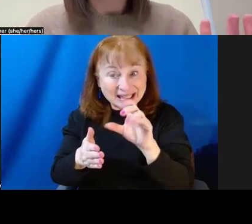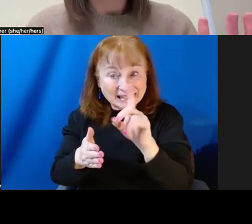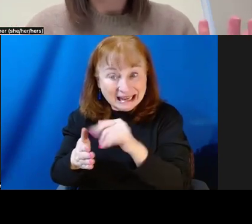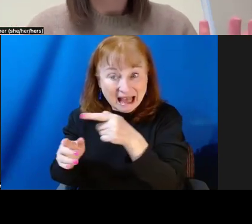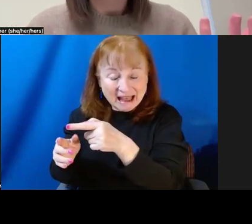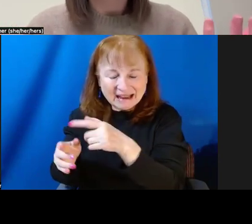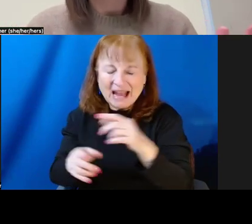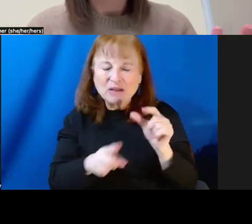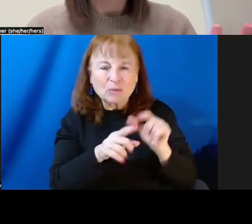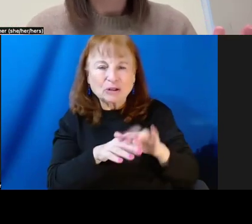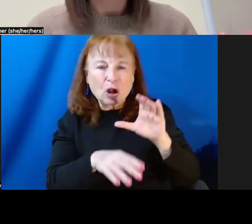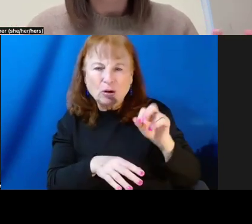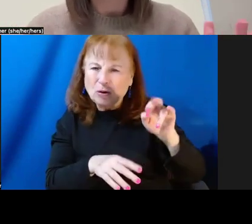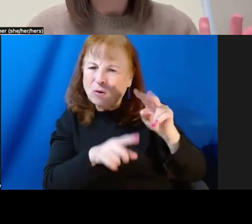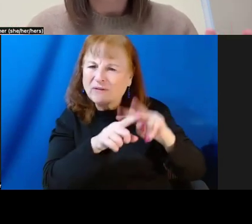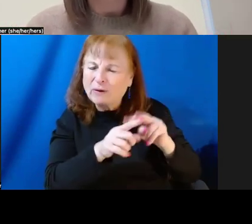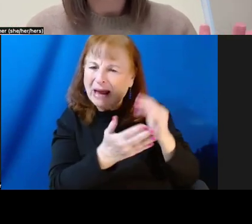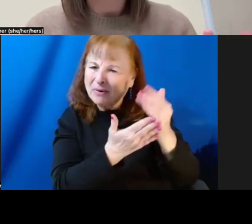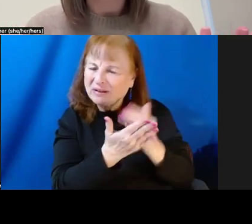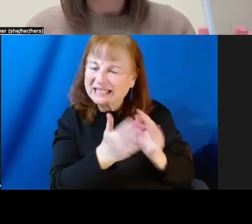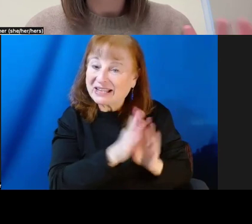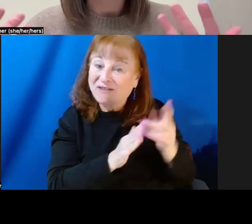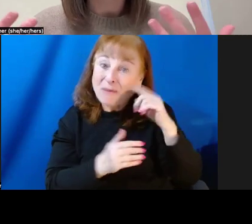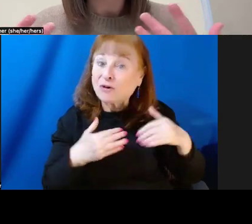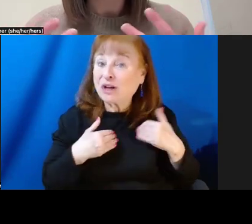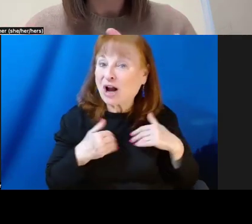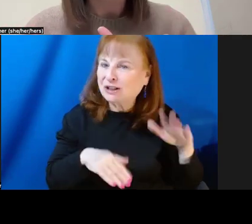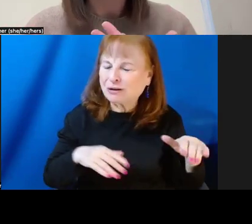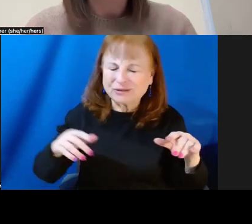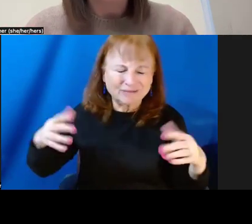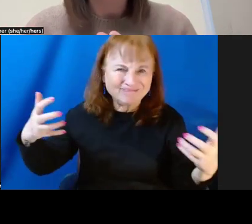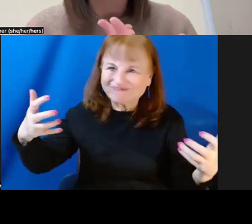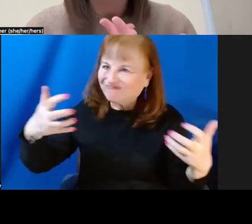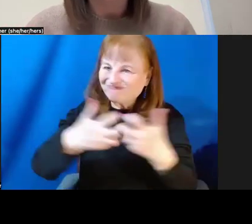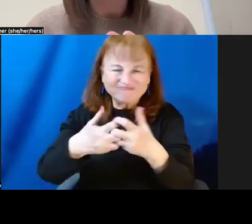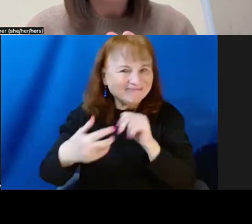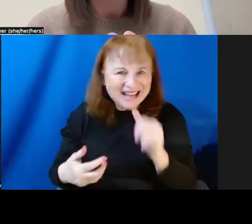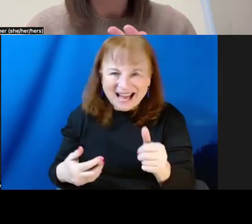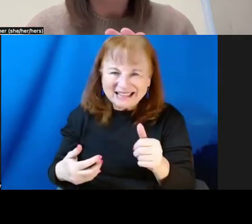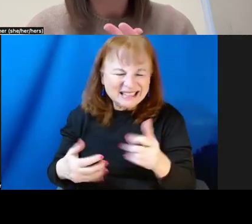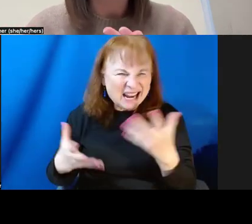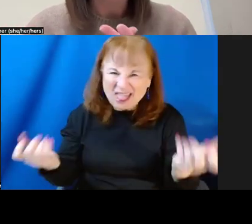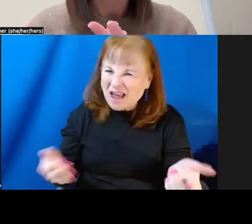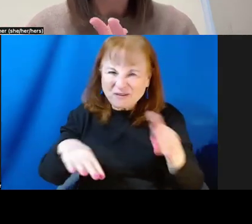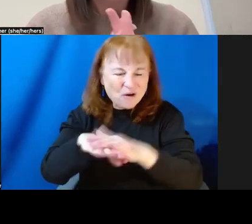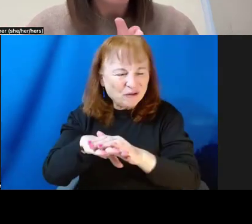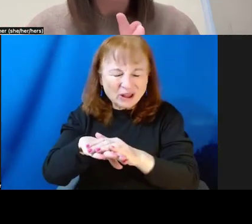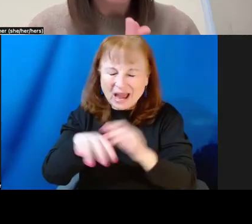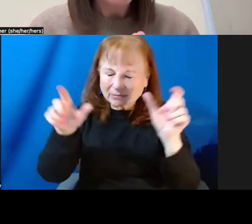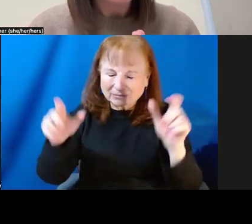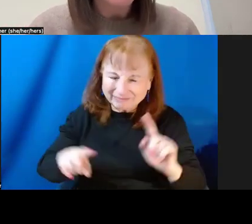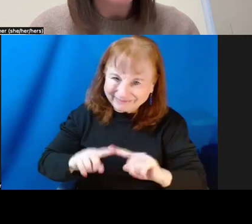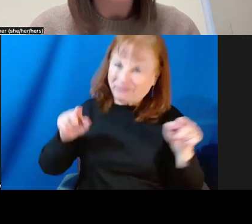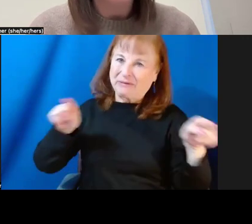on core vocabulary lists developed for young children. There's not a ton of overlap. And in fact,